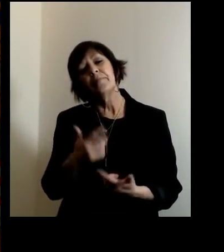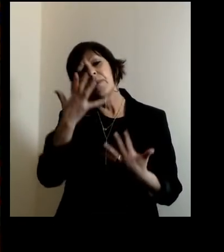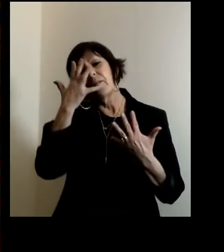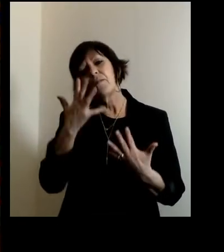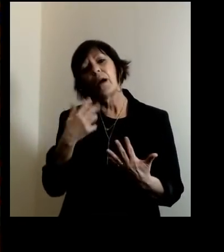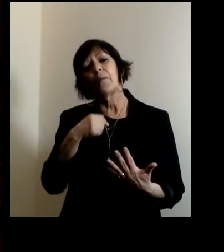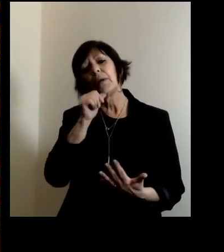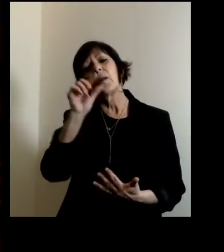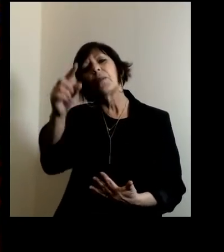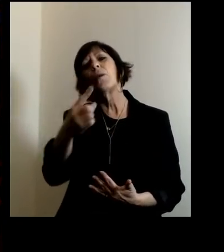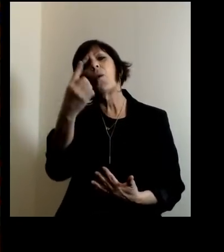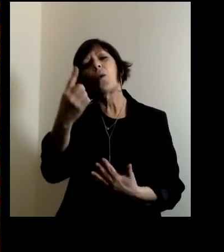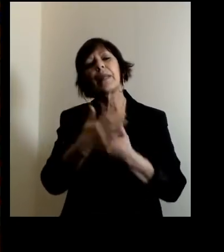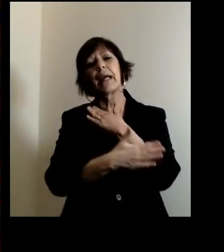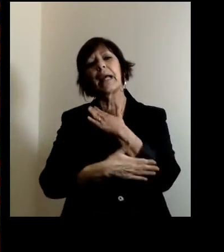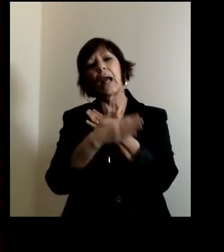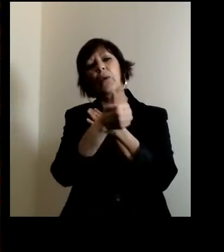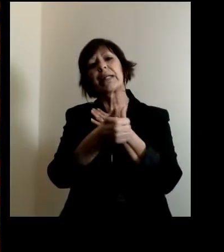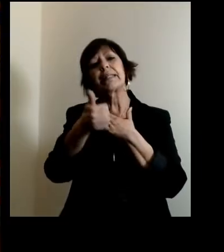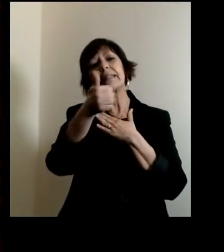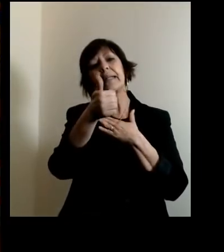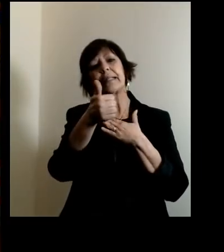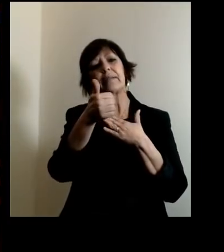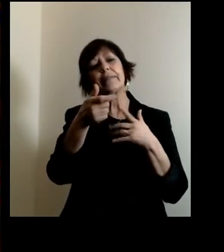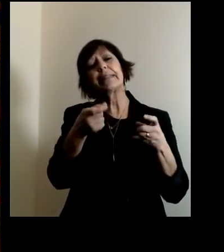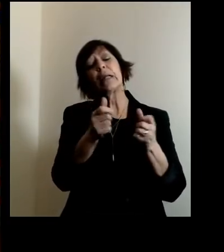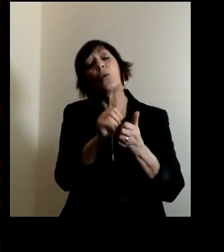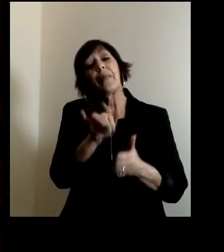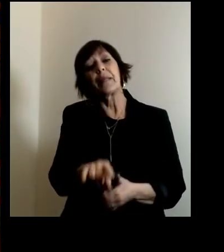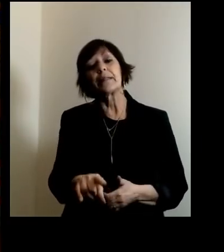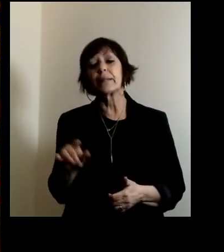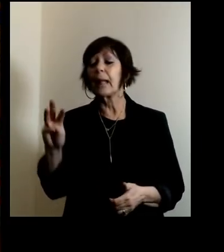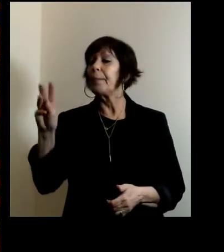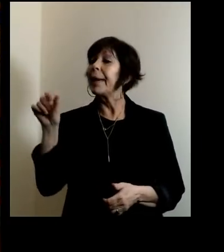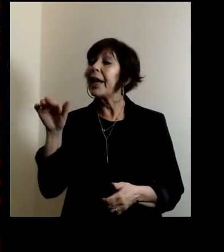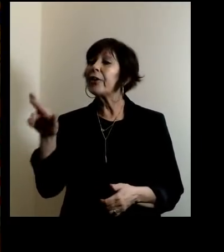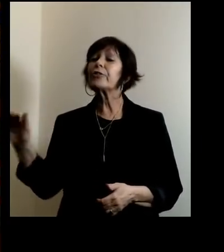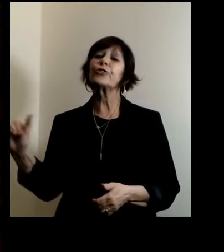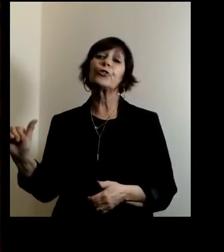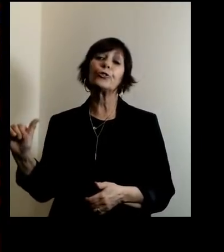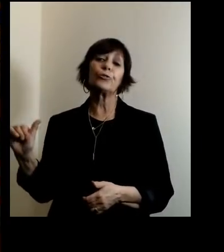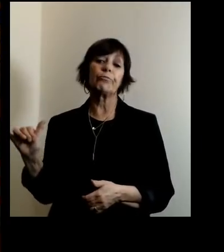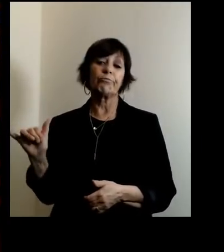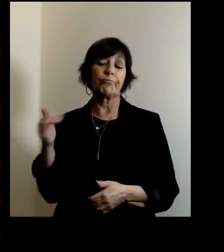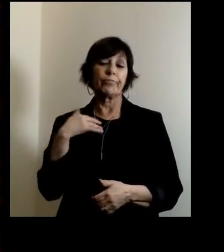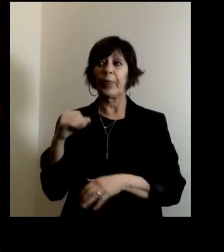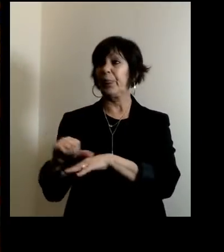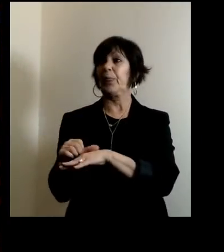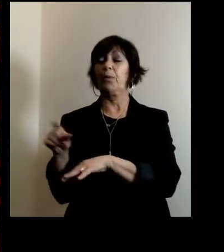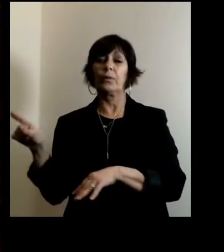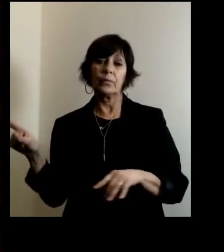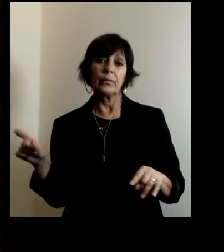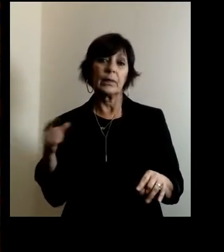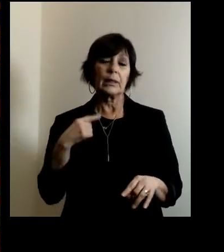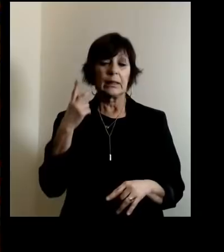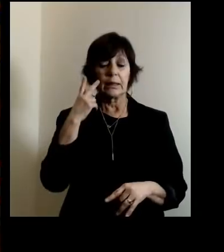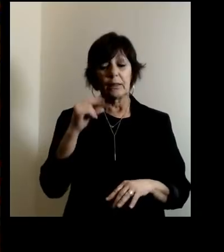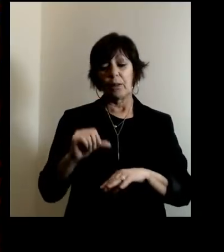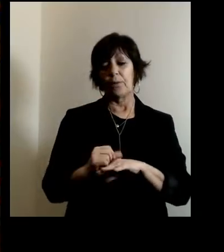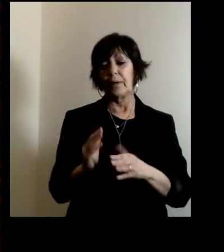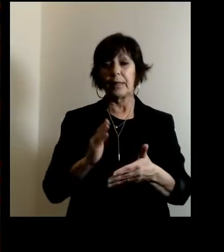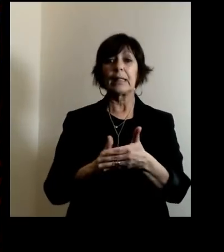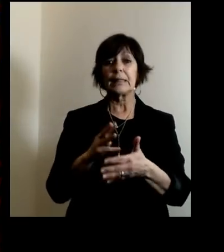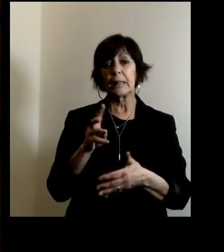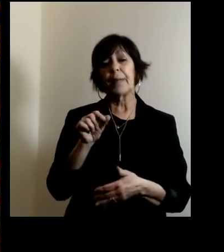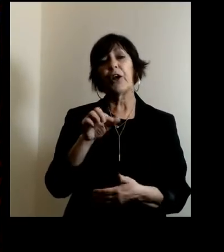Unfortunately, I'm not the only county executive in the United States who's had to deal with this lately, just like mayors have had to deal with it. You may have seen recently there appears to have been a credible threat made against the